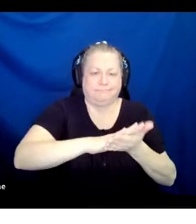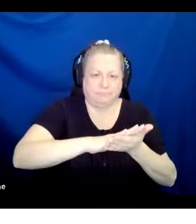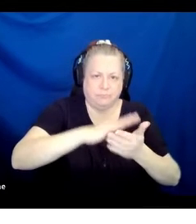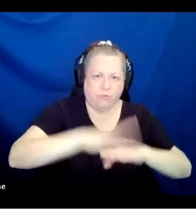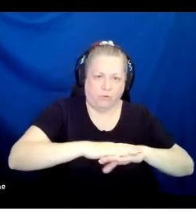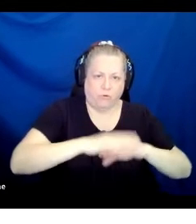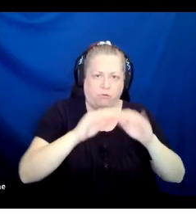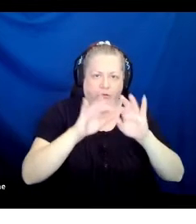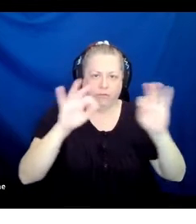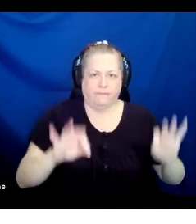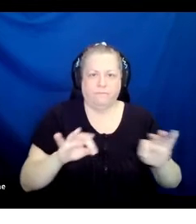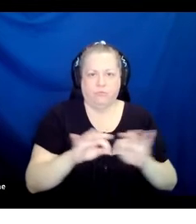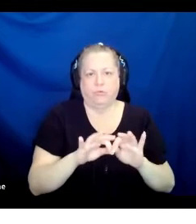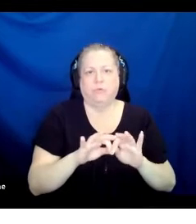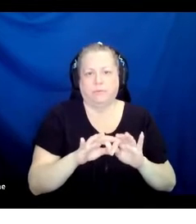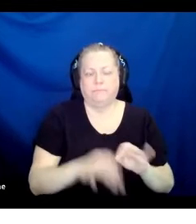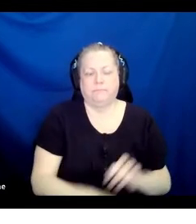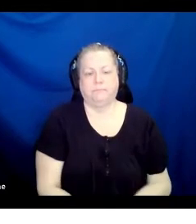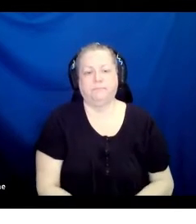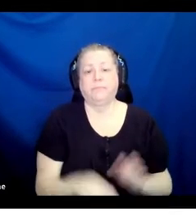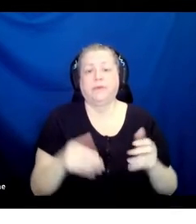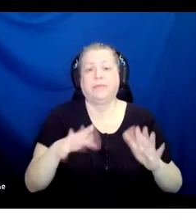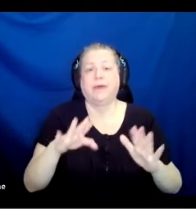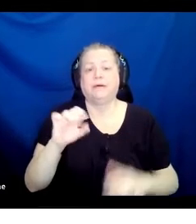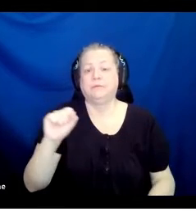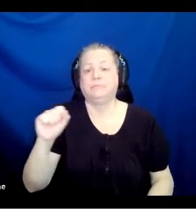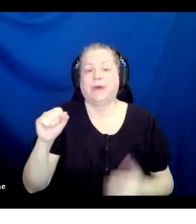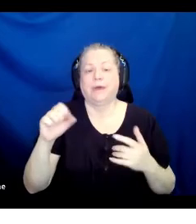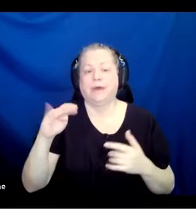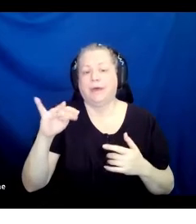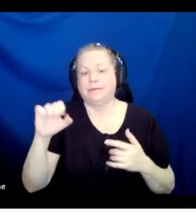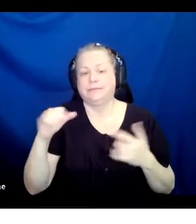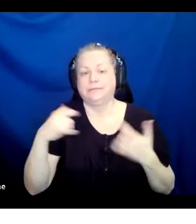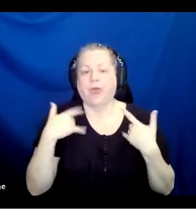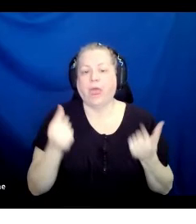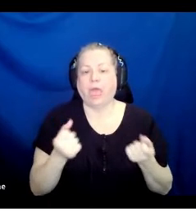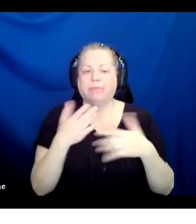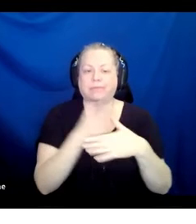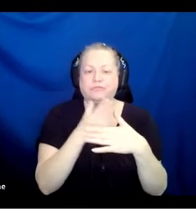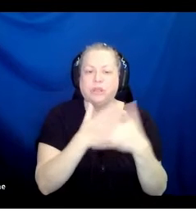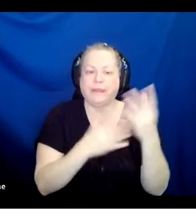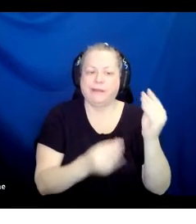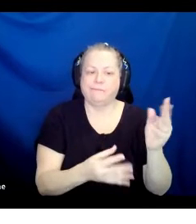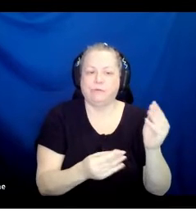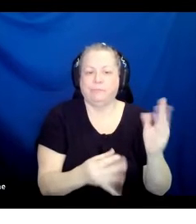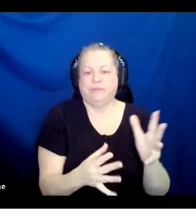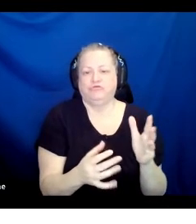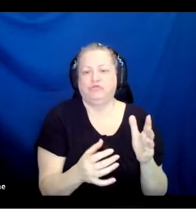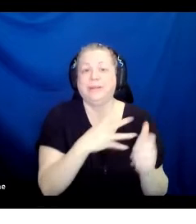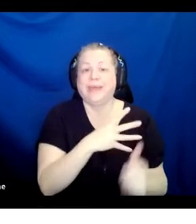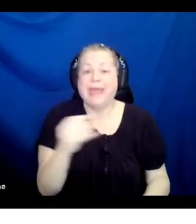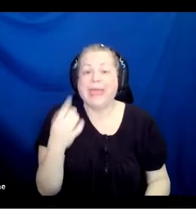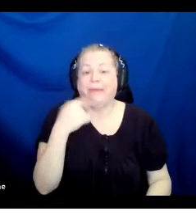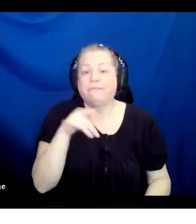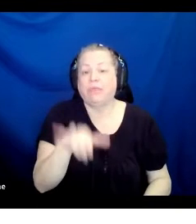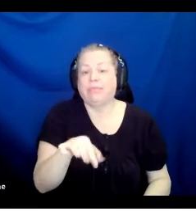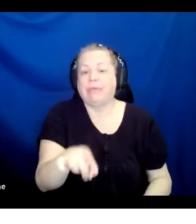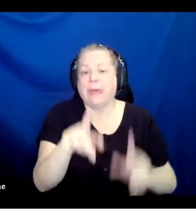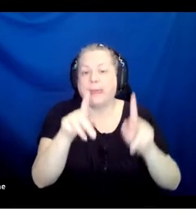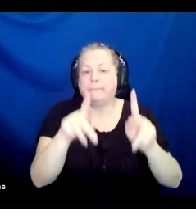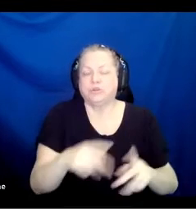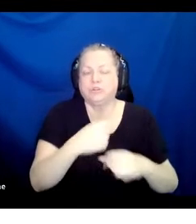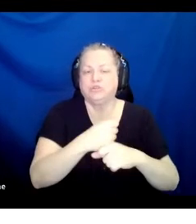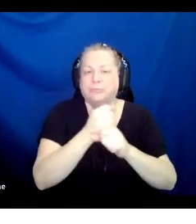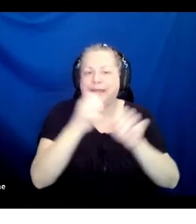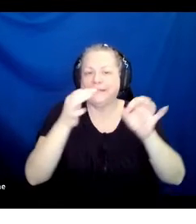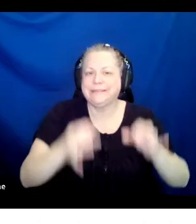representative designation form allows MassHealth to share information with the person listed on the form and for that person to make